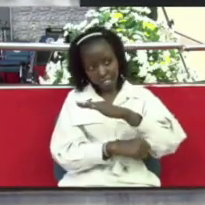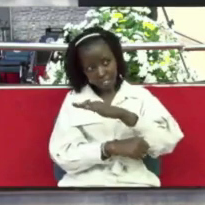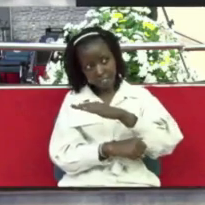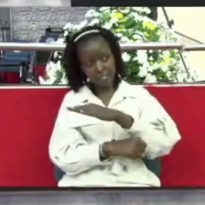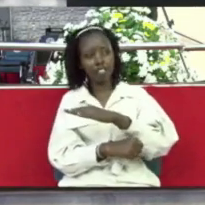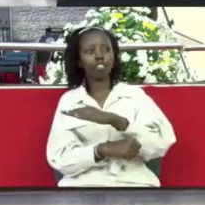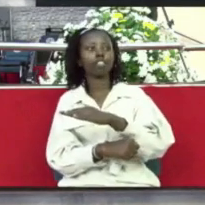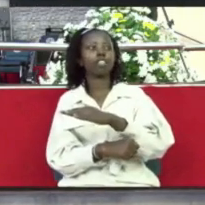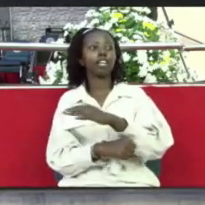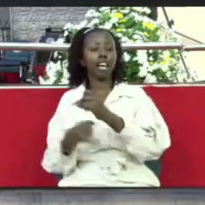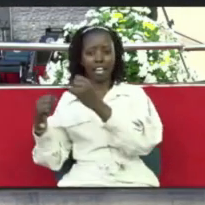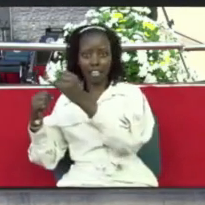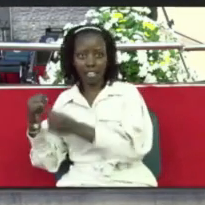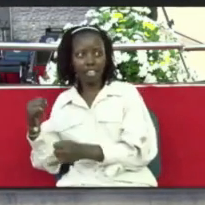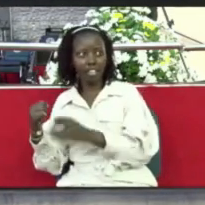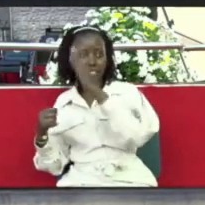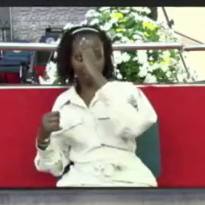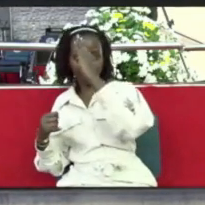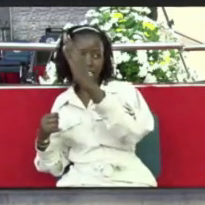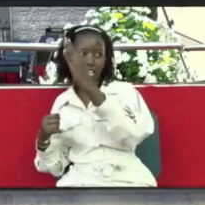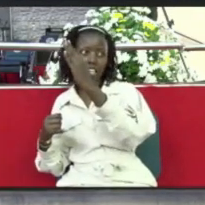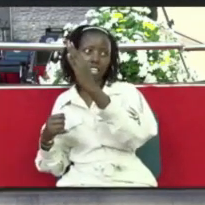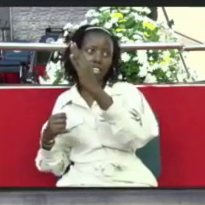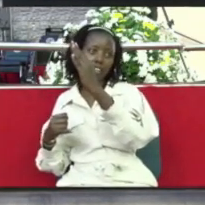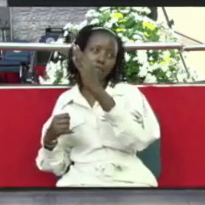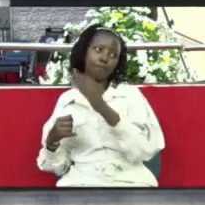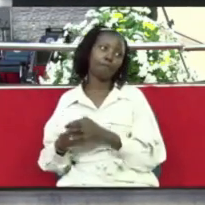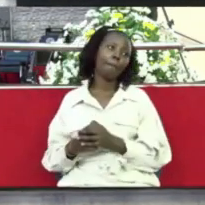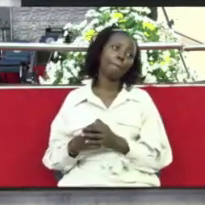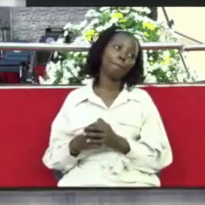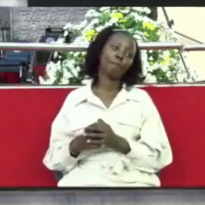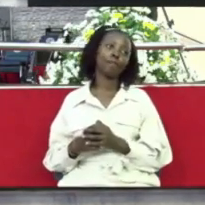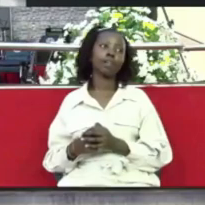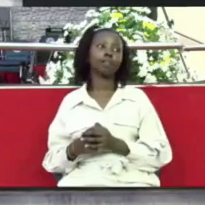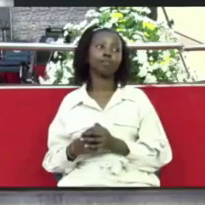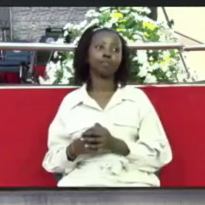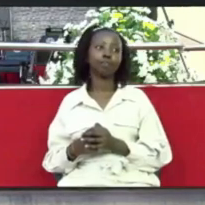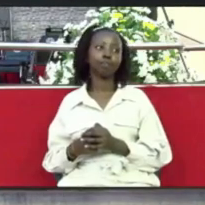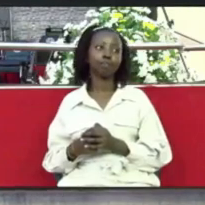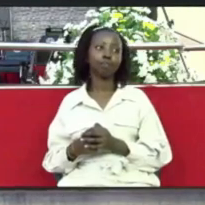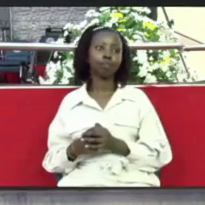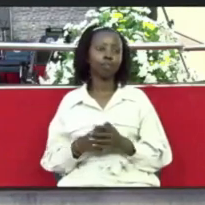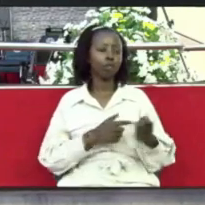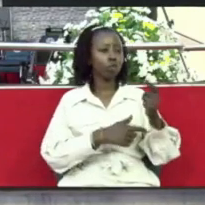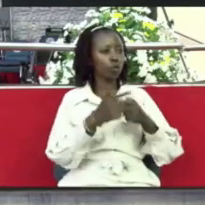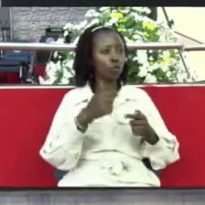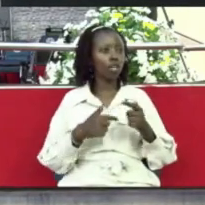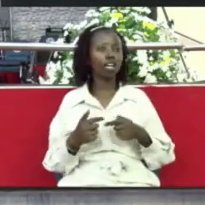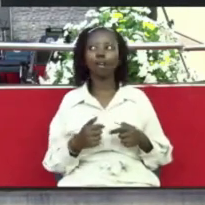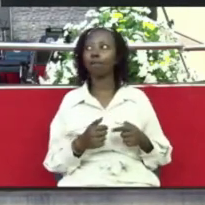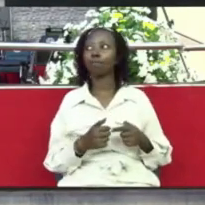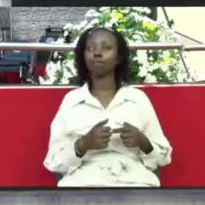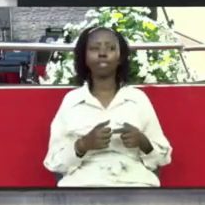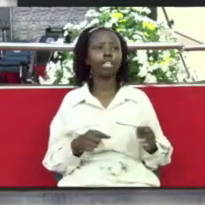will be ending on Sunday, March the 3rd. Na tutakuwa tunamaliza tarehe 3 mwezi wa 3. And so kindly fill in the form that's